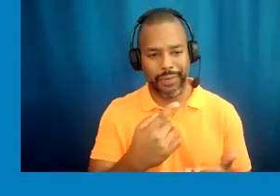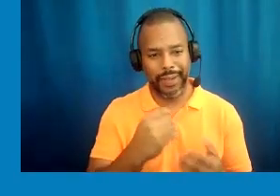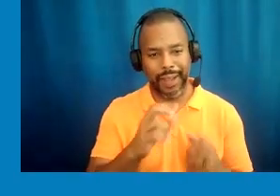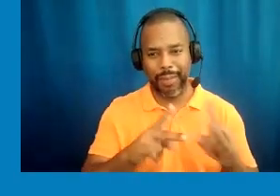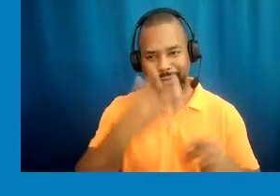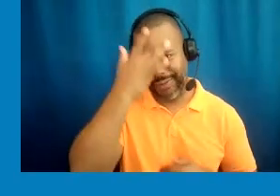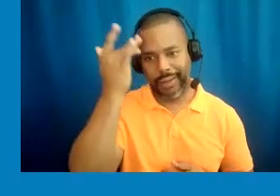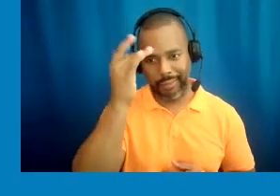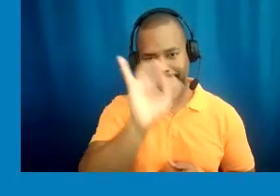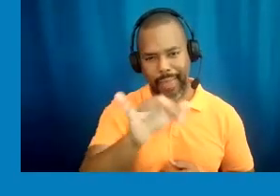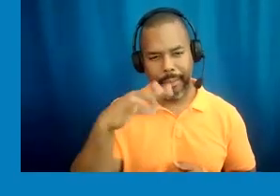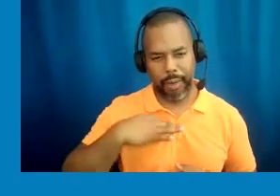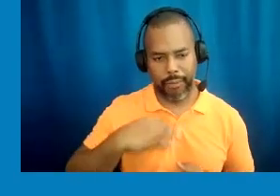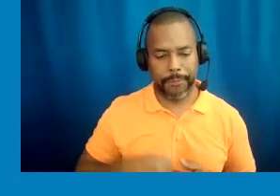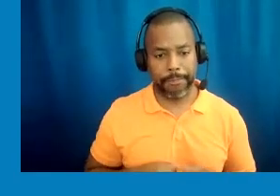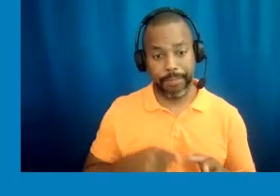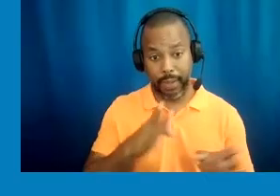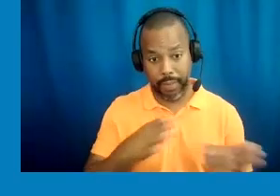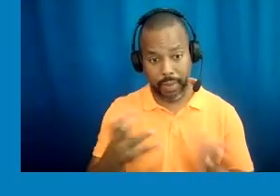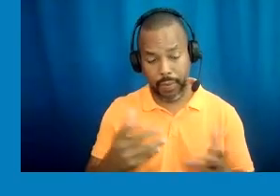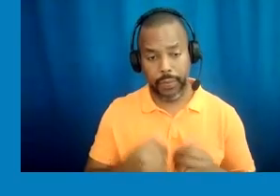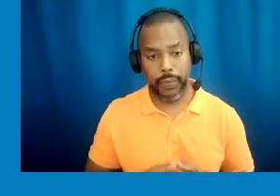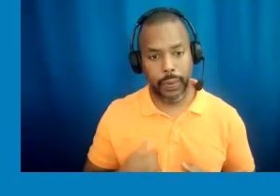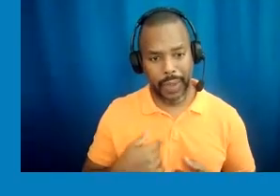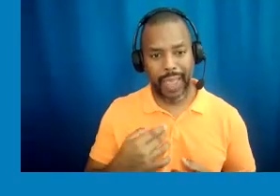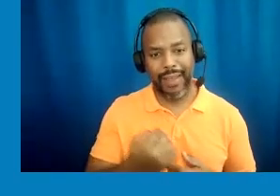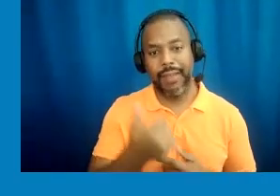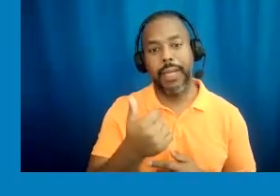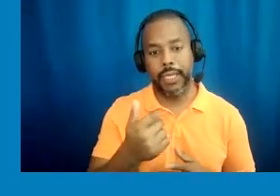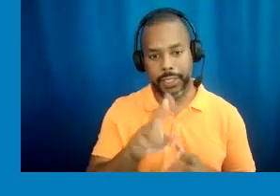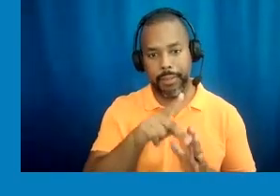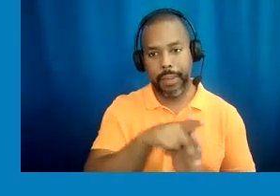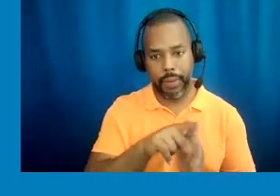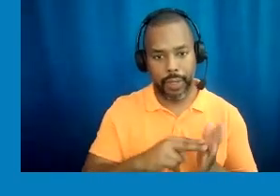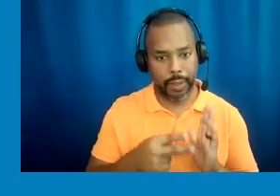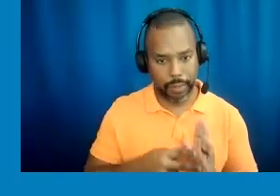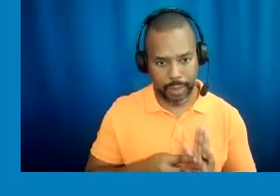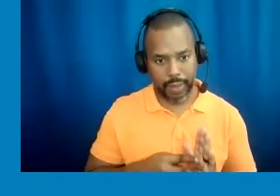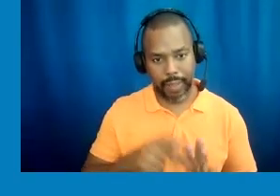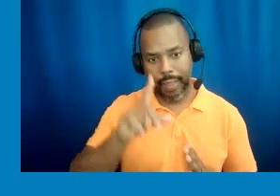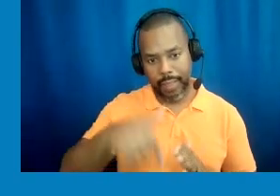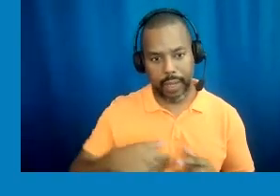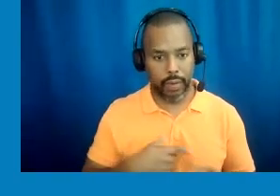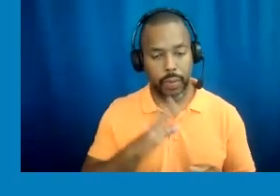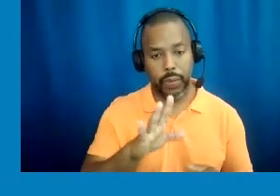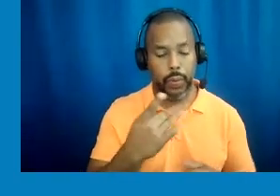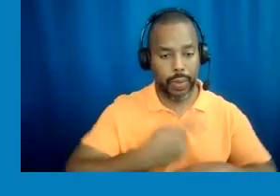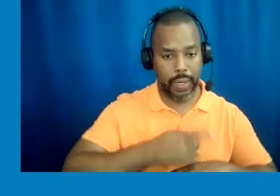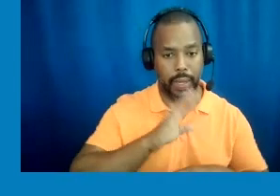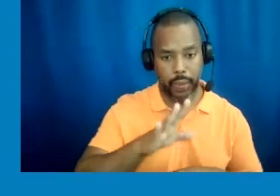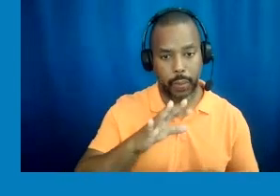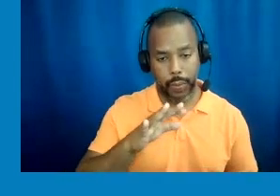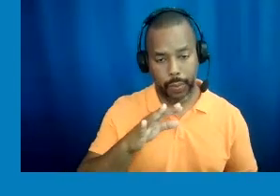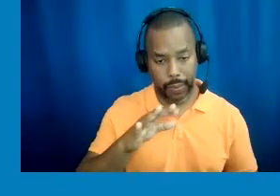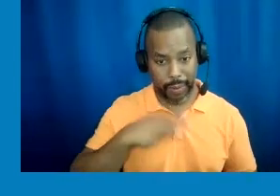benefits. Under this plan, you do have an elimination period, which is the later of the following: the date your benefits under salary